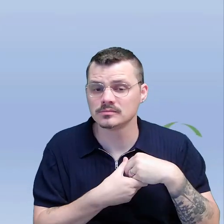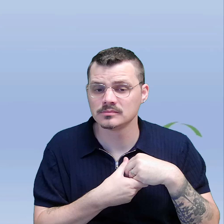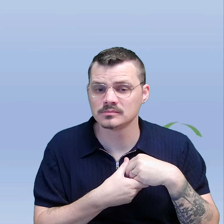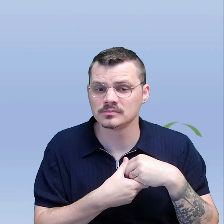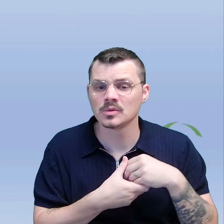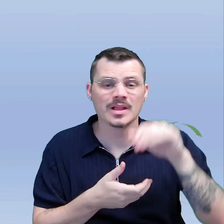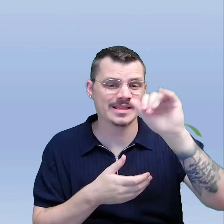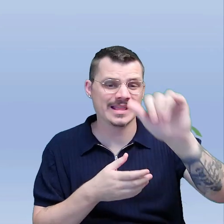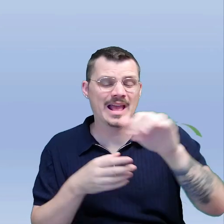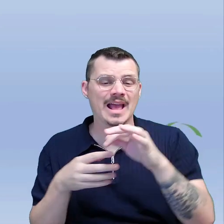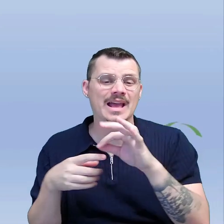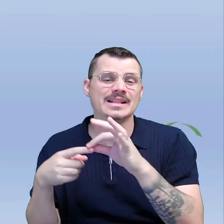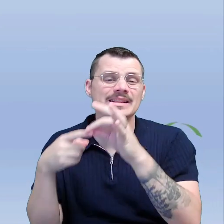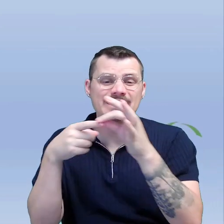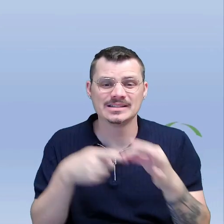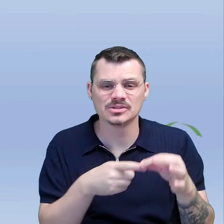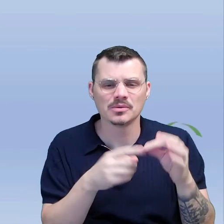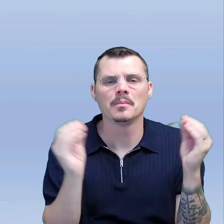that leads to